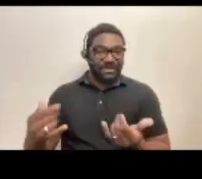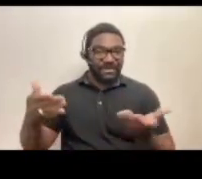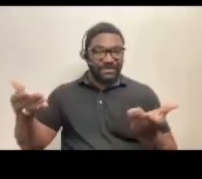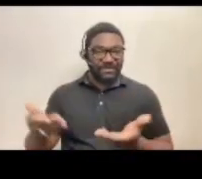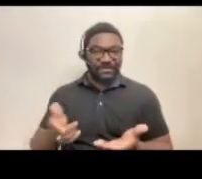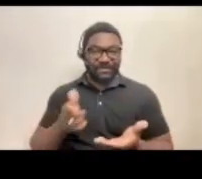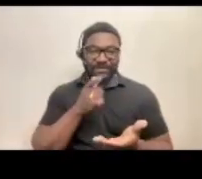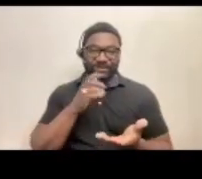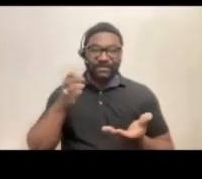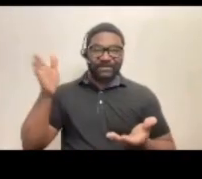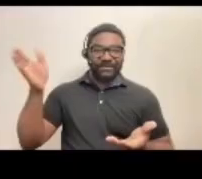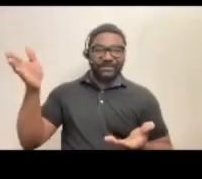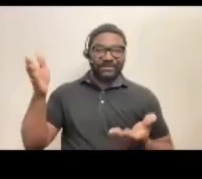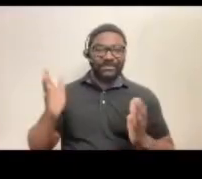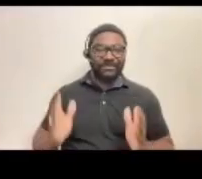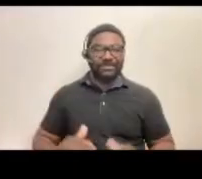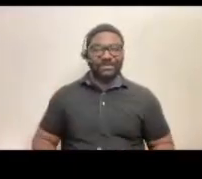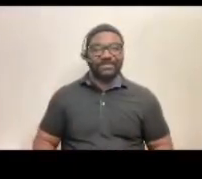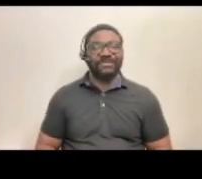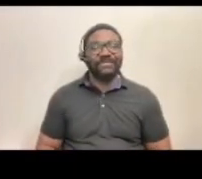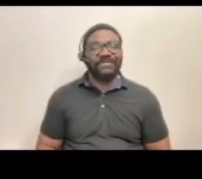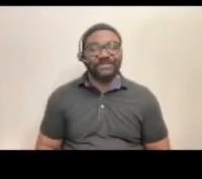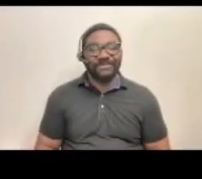our presenters. Next slide.